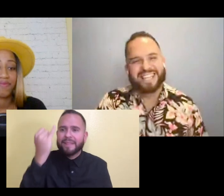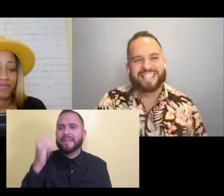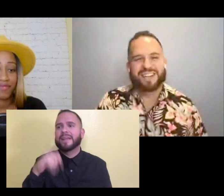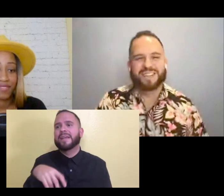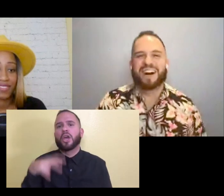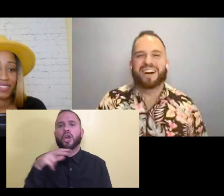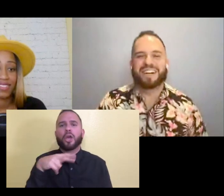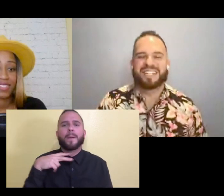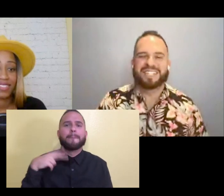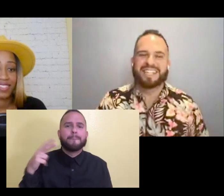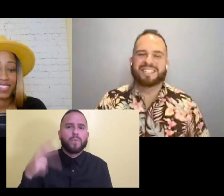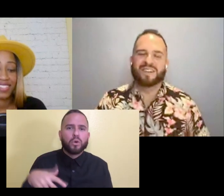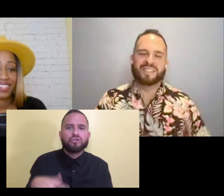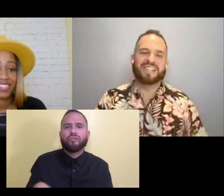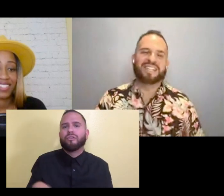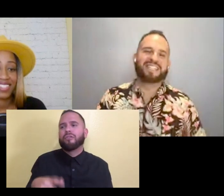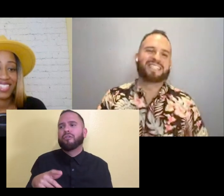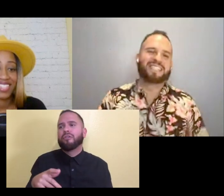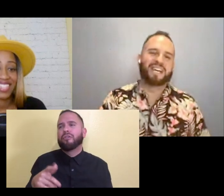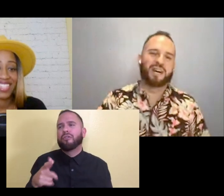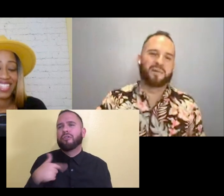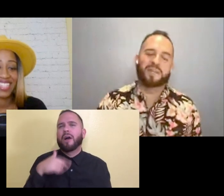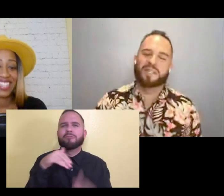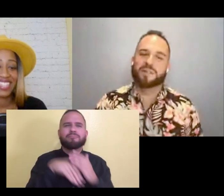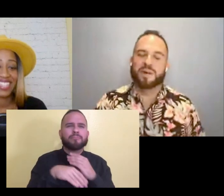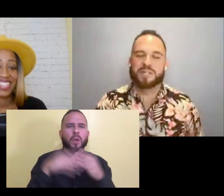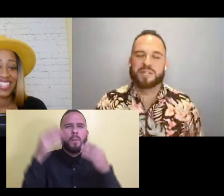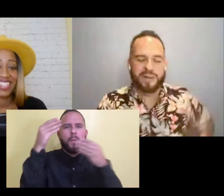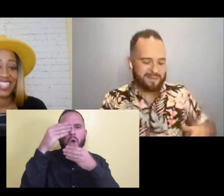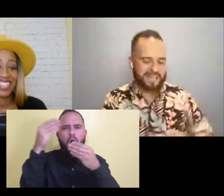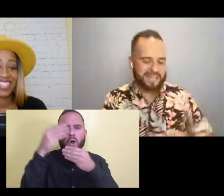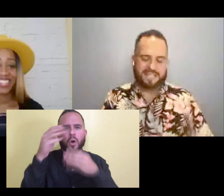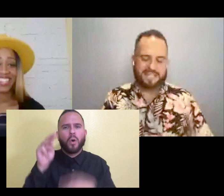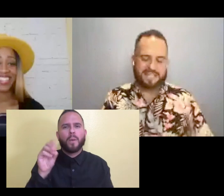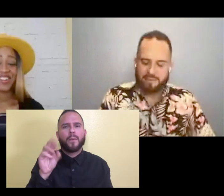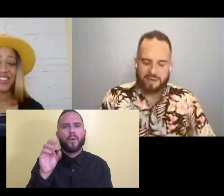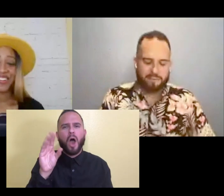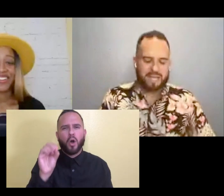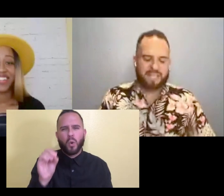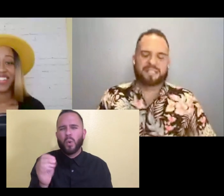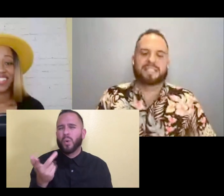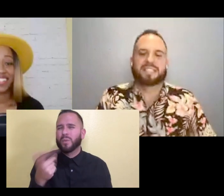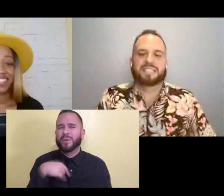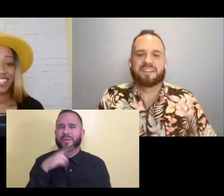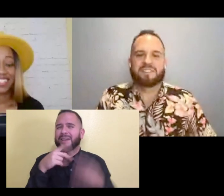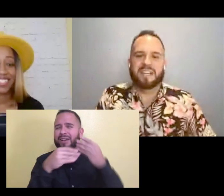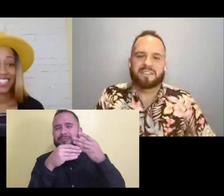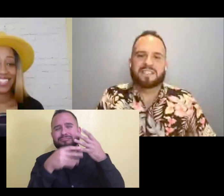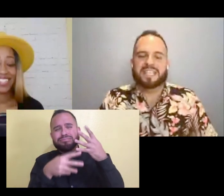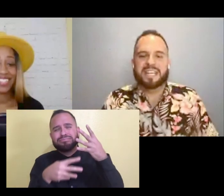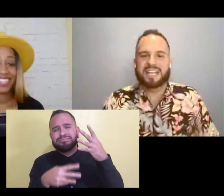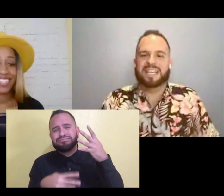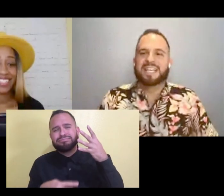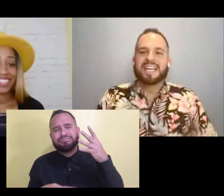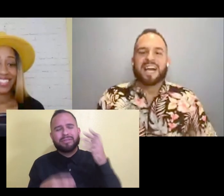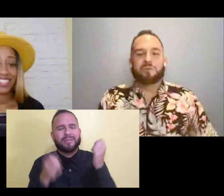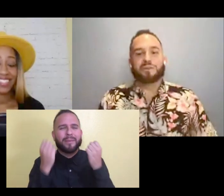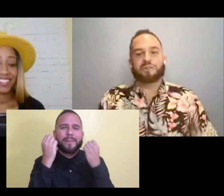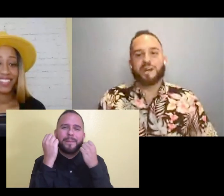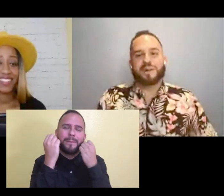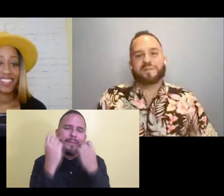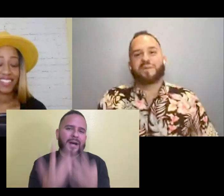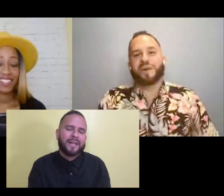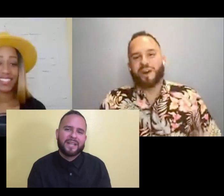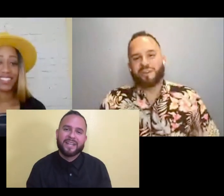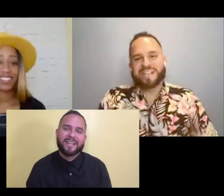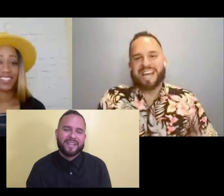Man, the list goes on. There's a bunch of places. I'm very blessed that I feel like I've seen a lot. I'm still